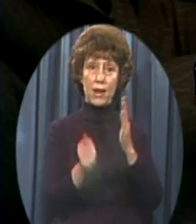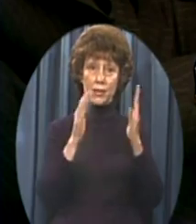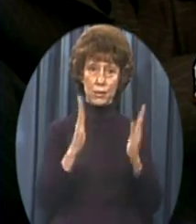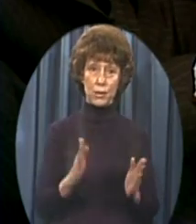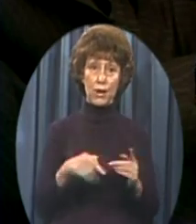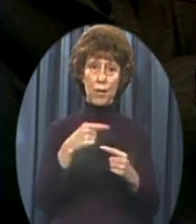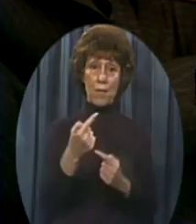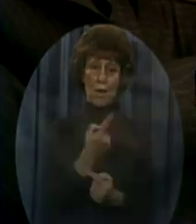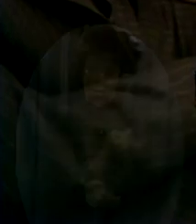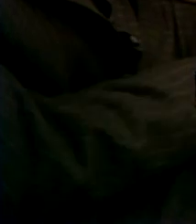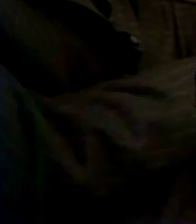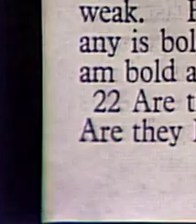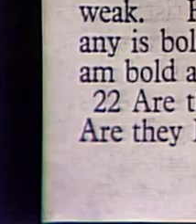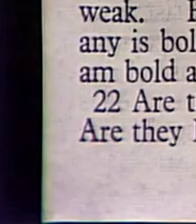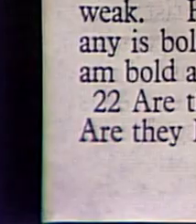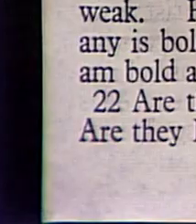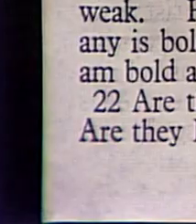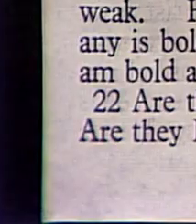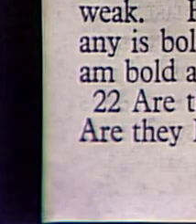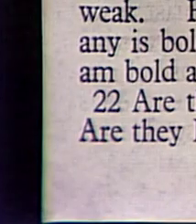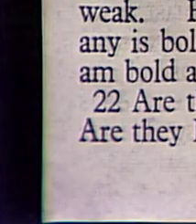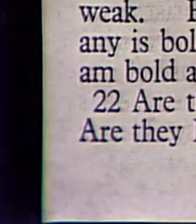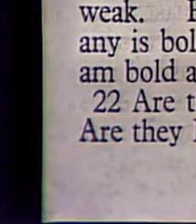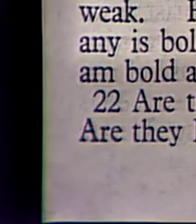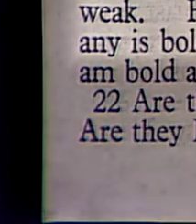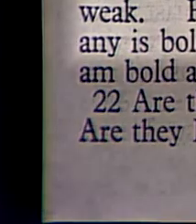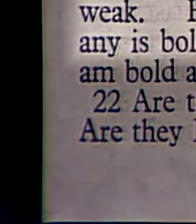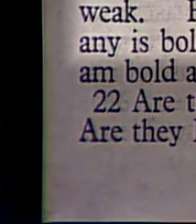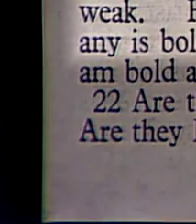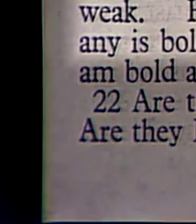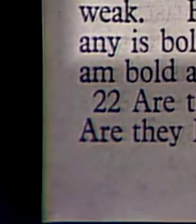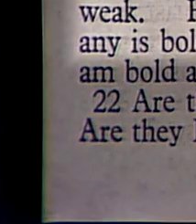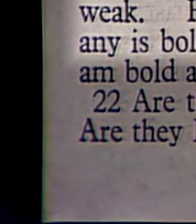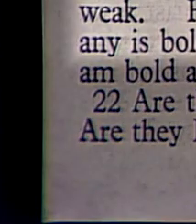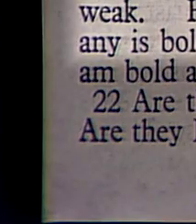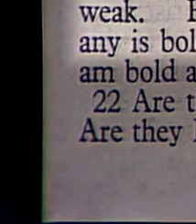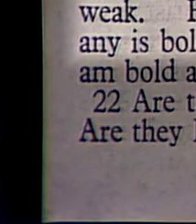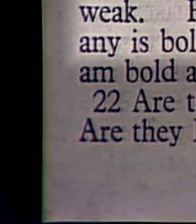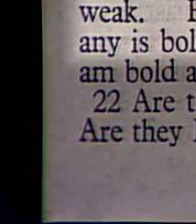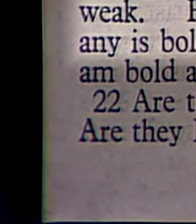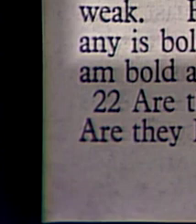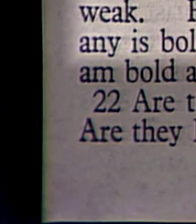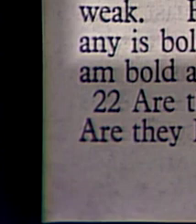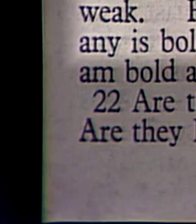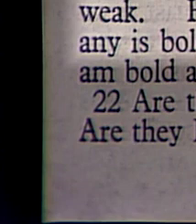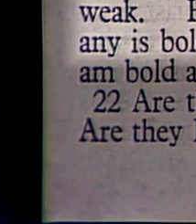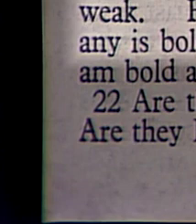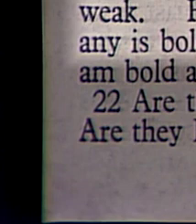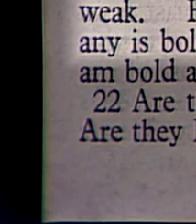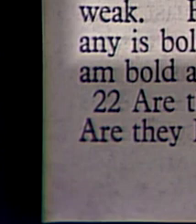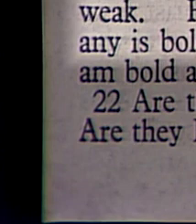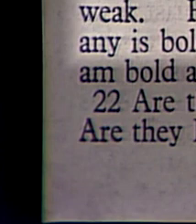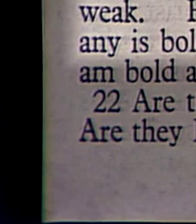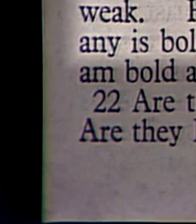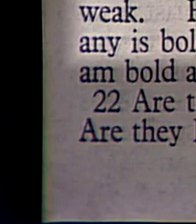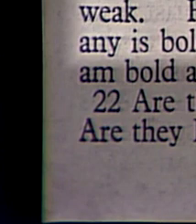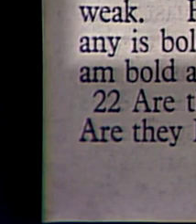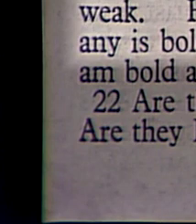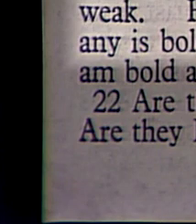either case. As though we had been weak, Paul adds. Howbeit, or